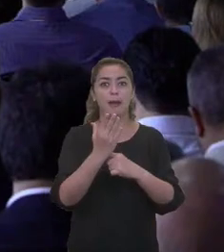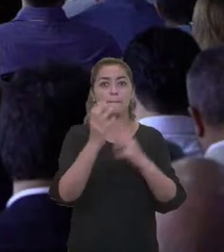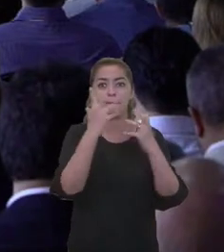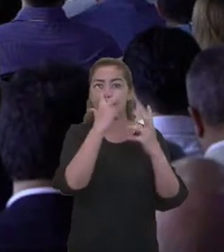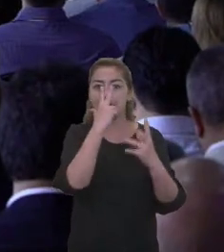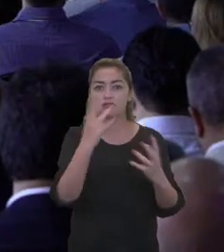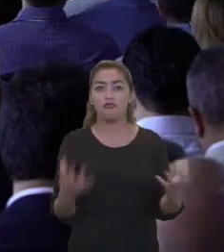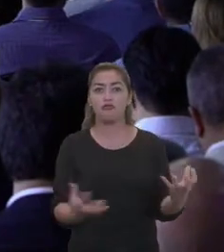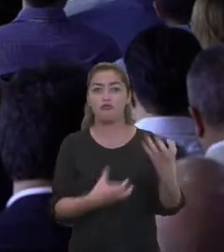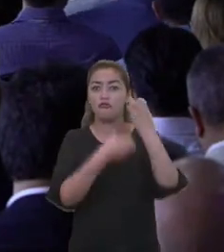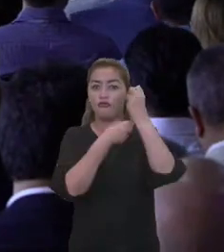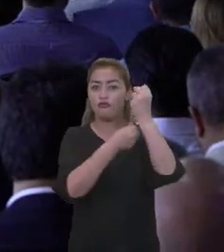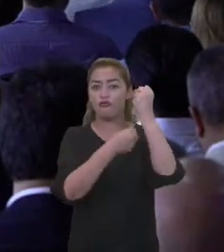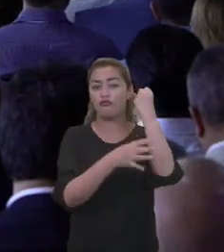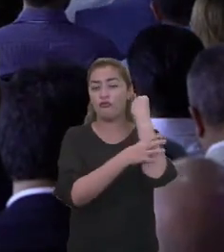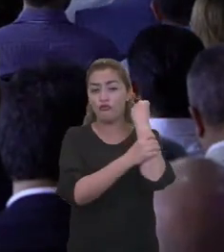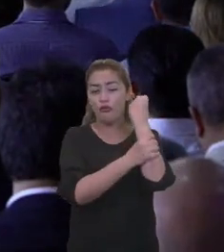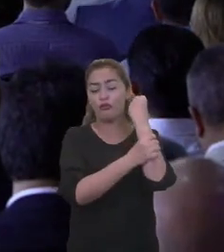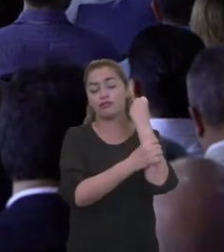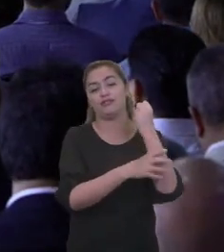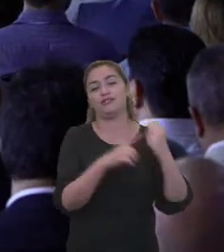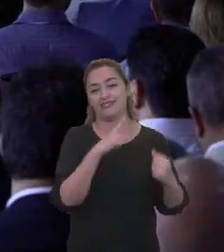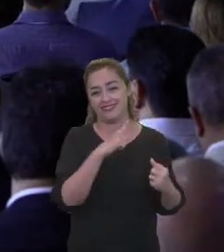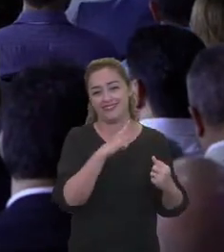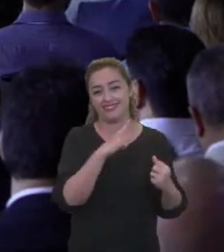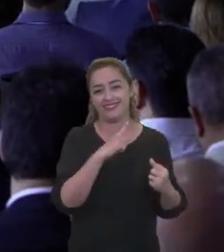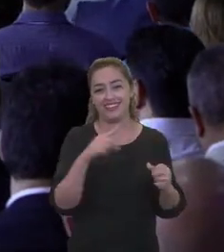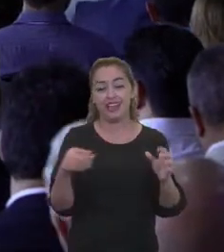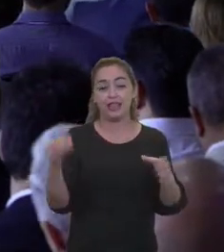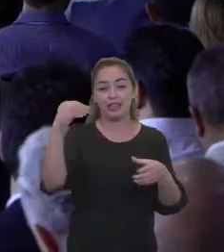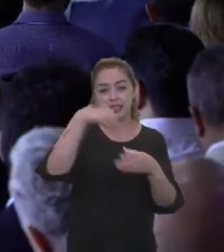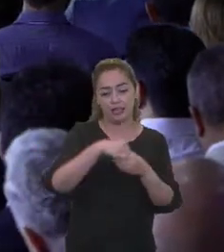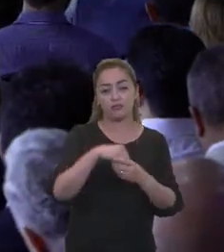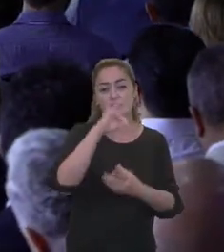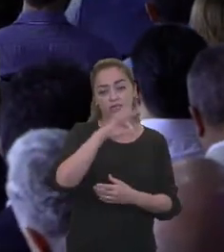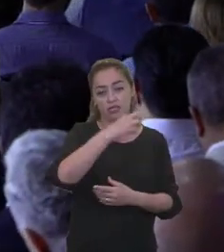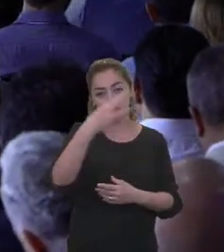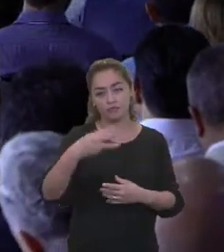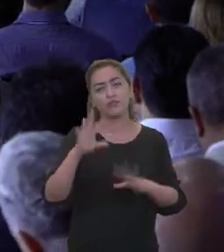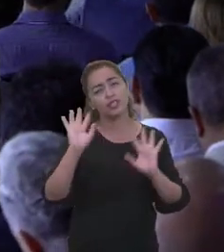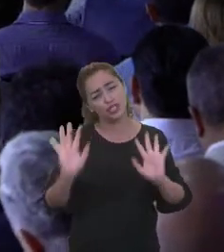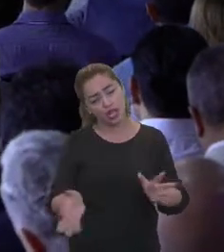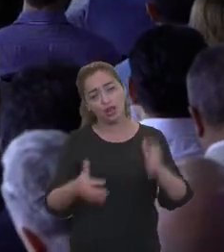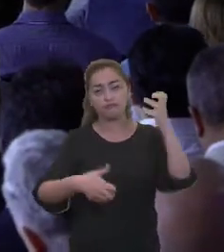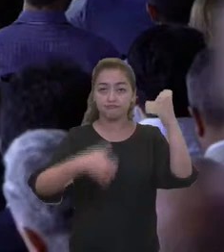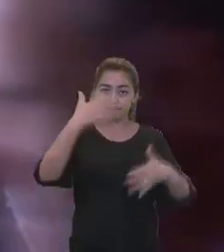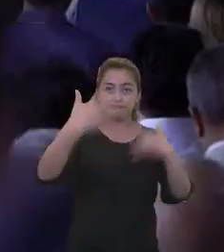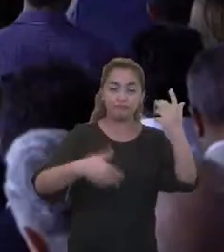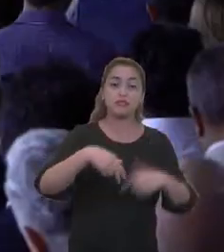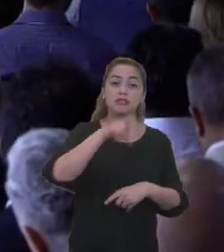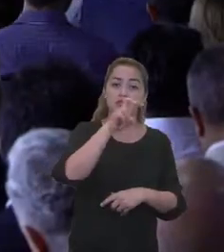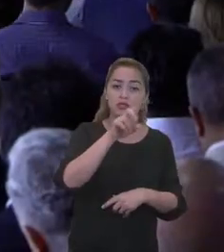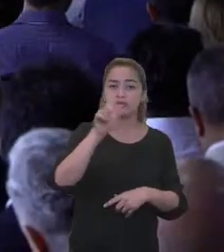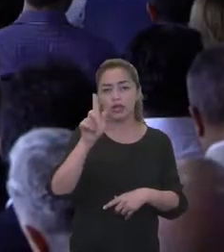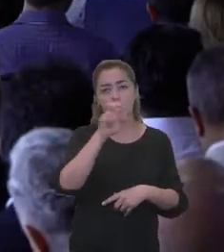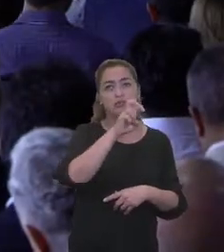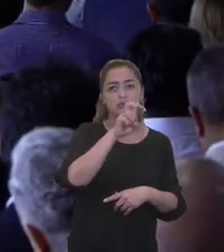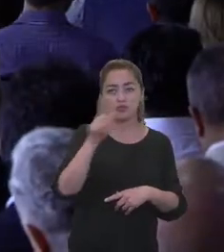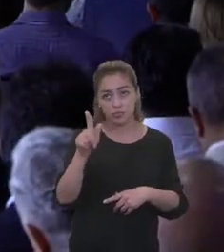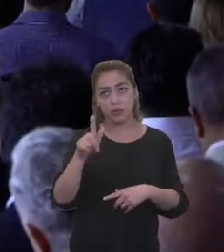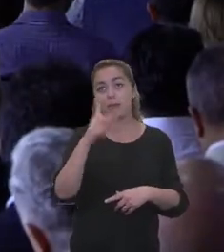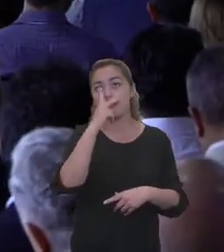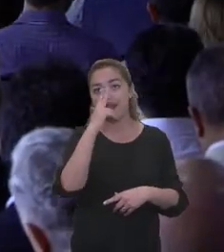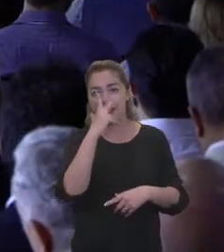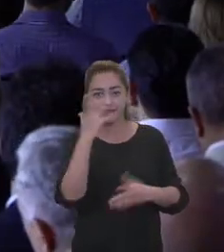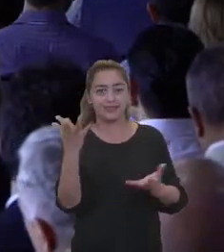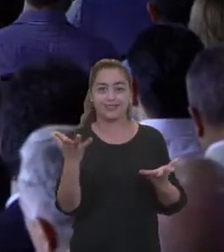to this intention inside TIM. But I spoke a lot about 5G. Everyone's talking a lot about 5G.